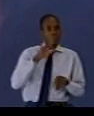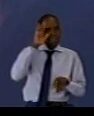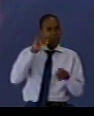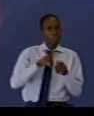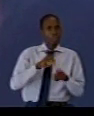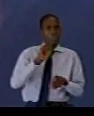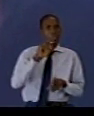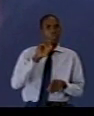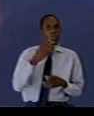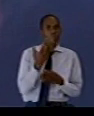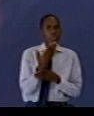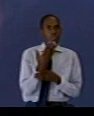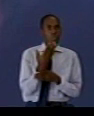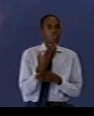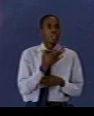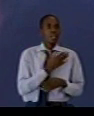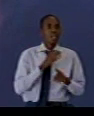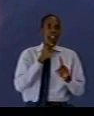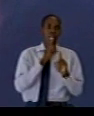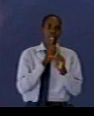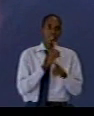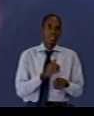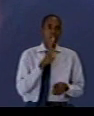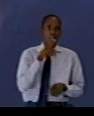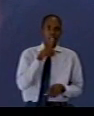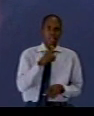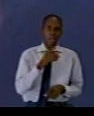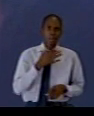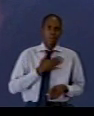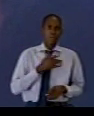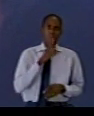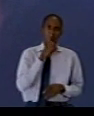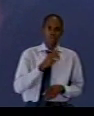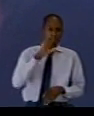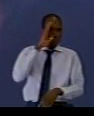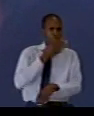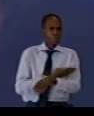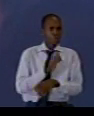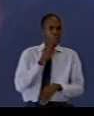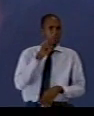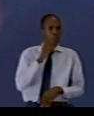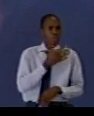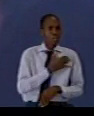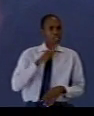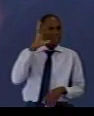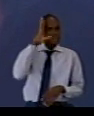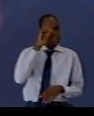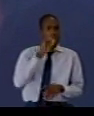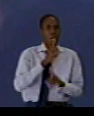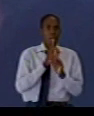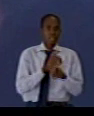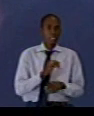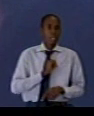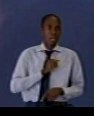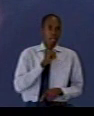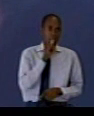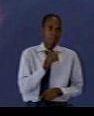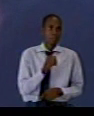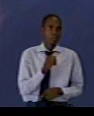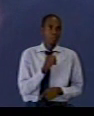he blessed him, and he said, Art thou my very son Esau? And he said, I